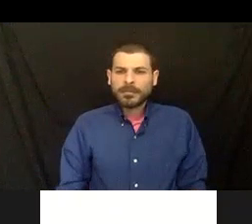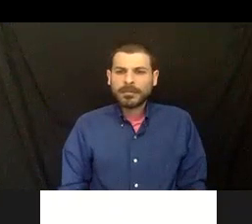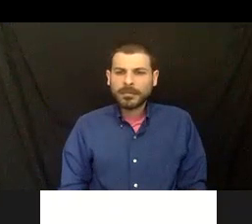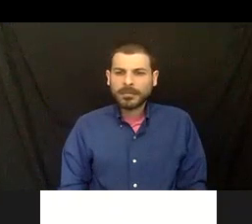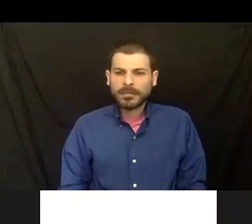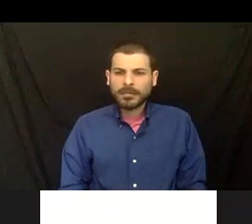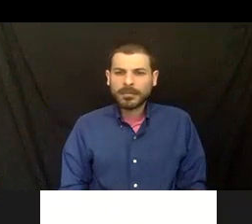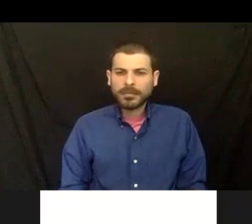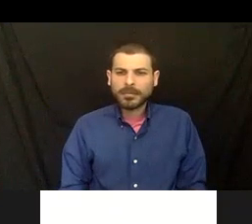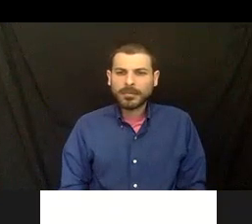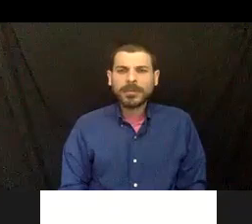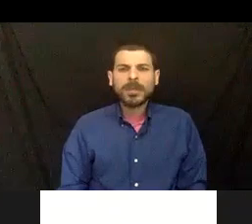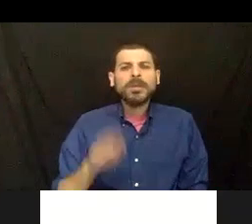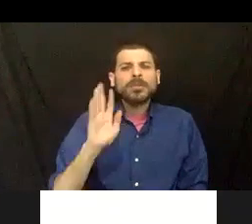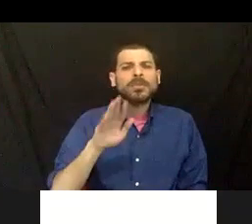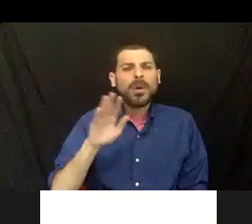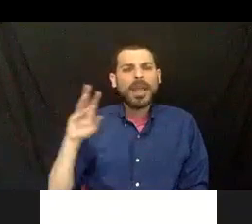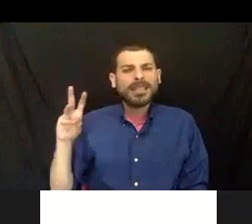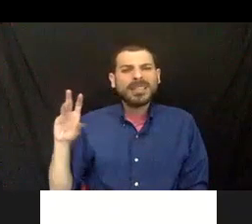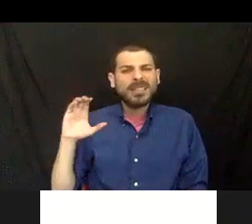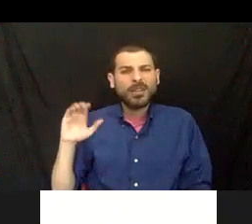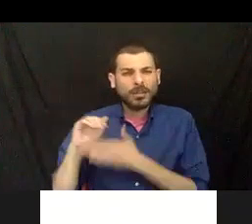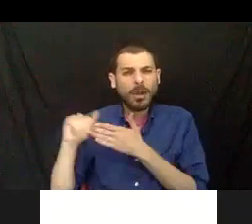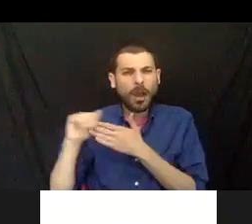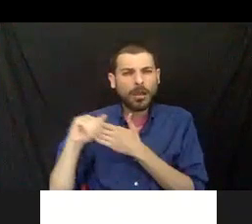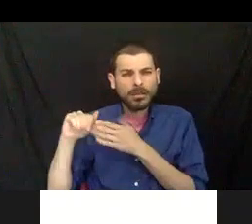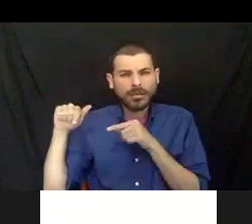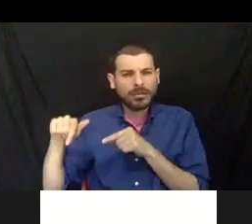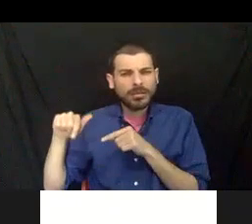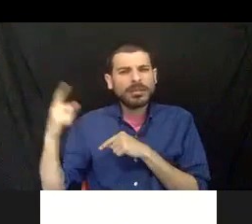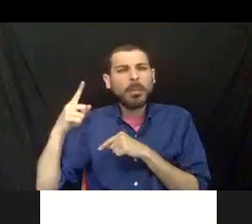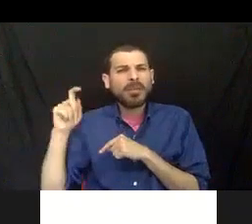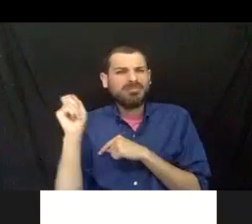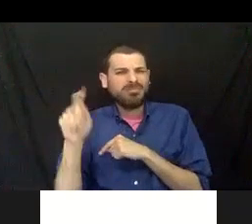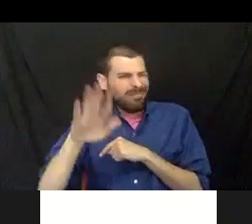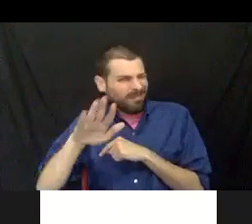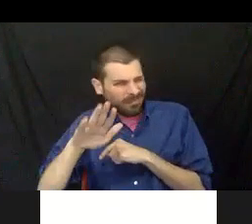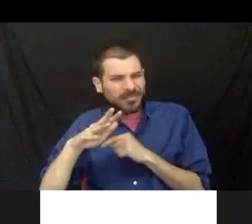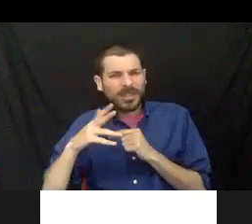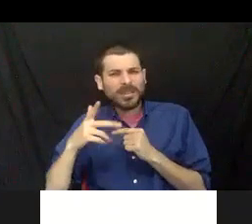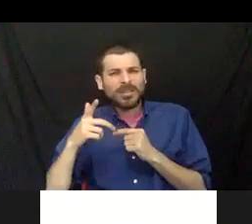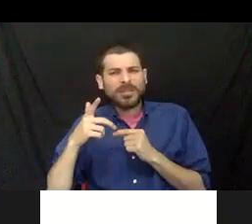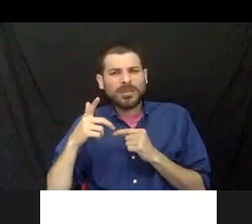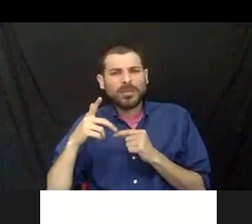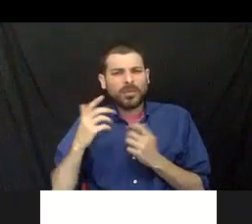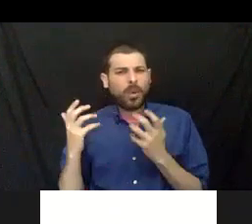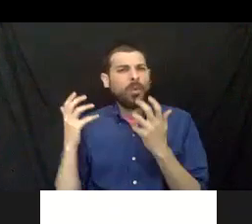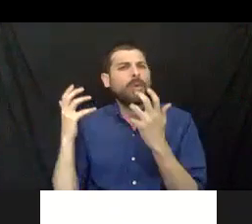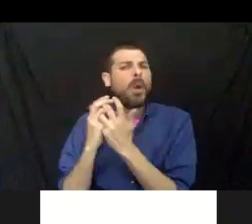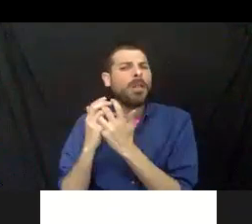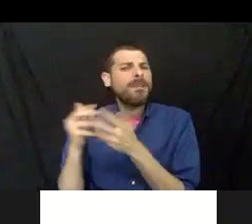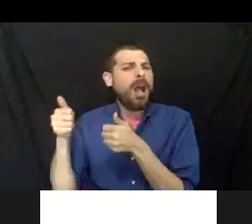It looks like there's a follow-up to the extra 600. They're asking, do you have the conditions to qualifying for the